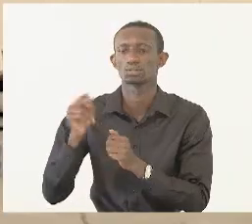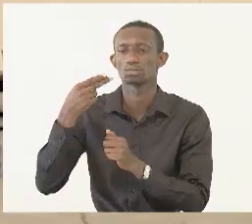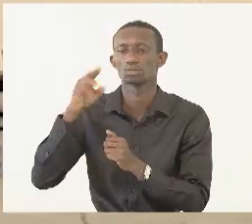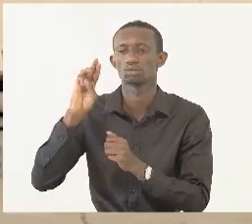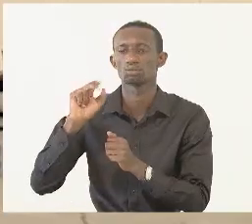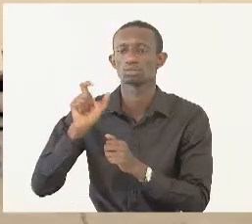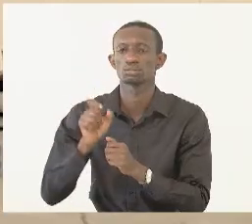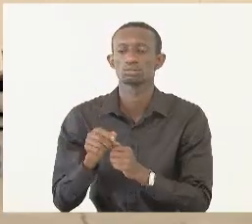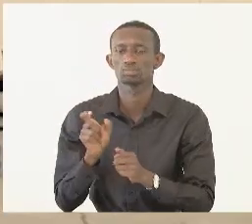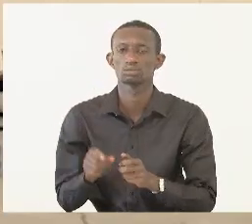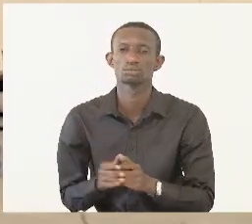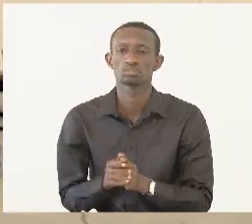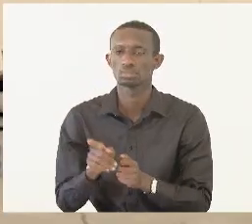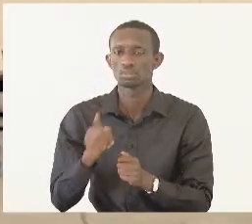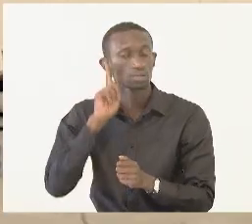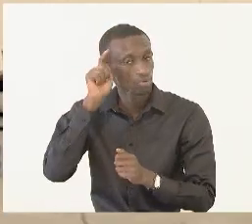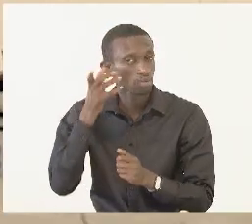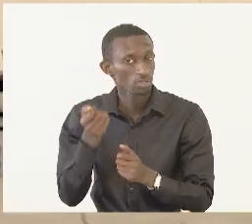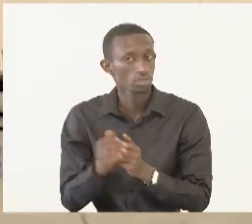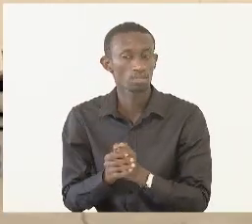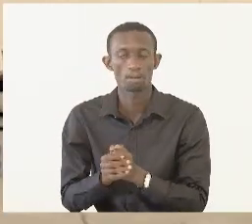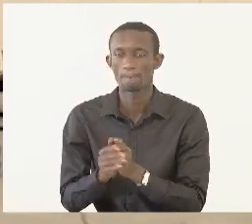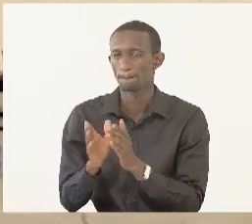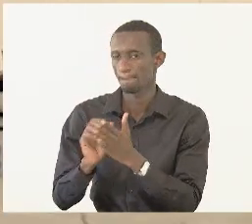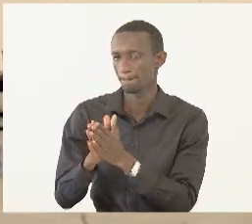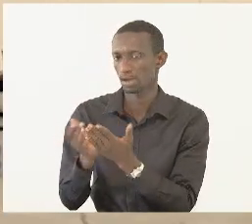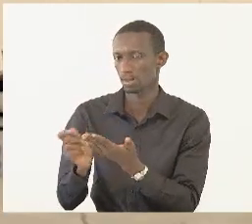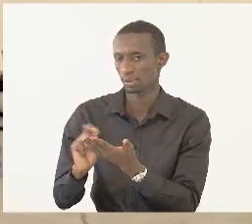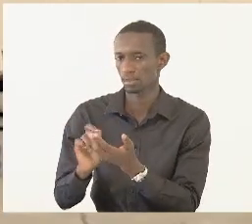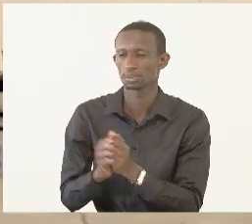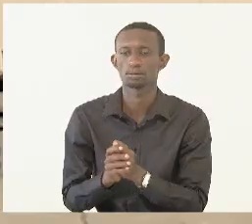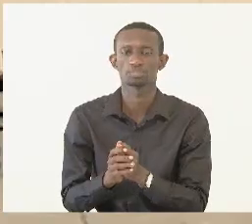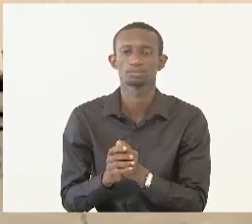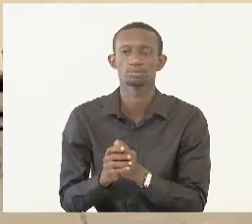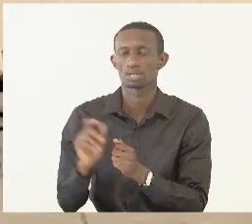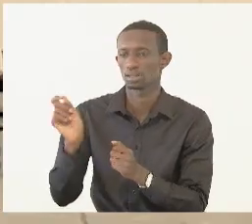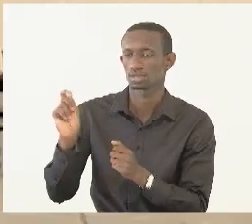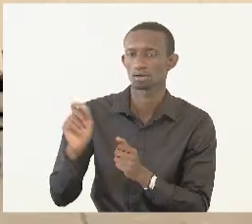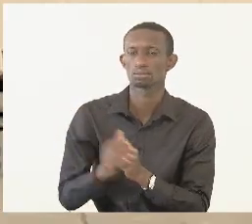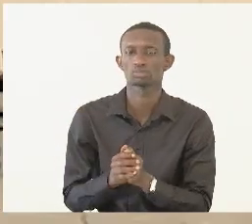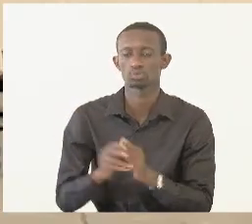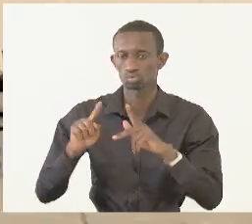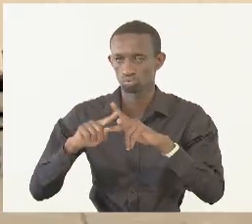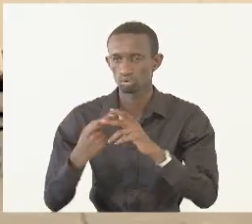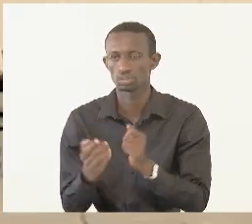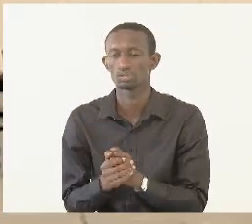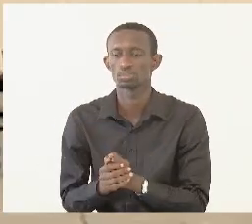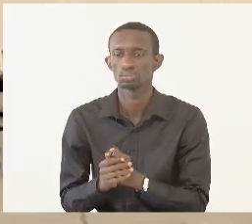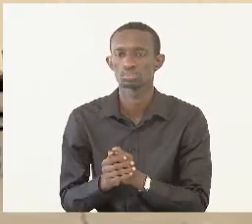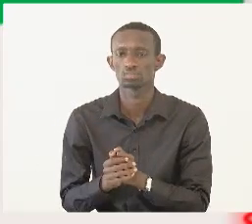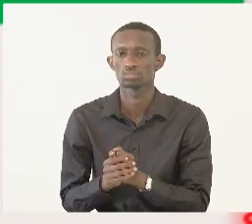your books and a notebook and pens, and we start our lesson. So, the lesson of today is concerning